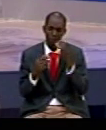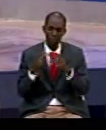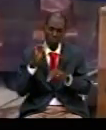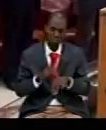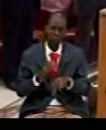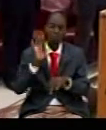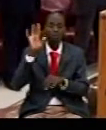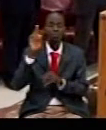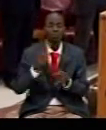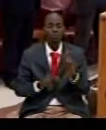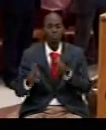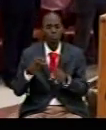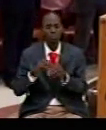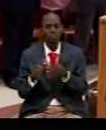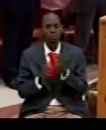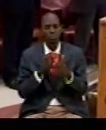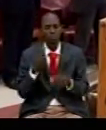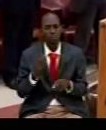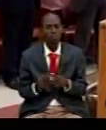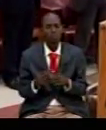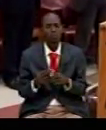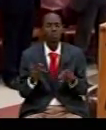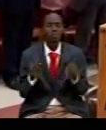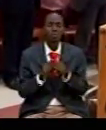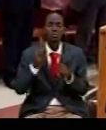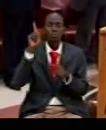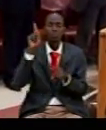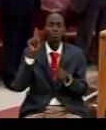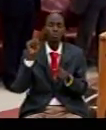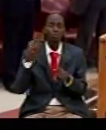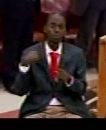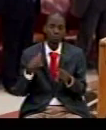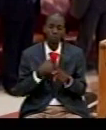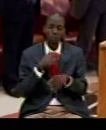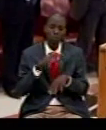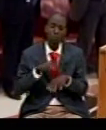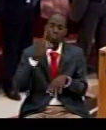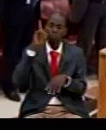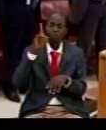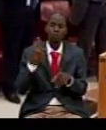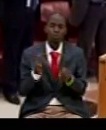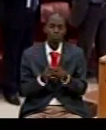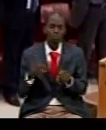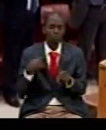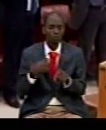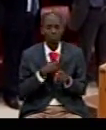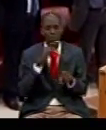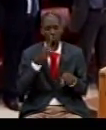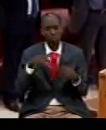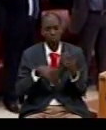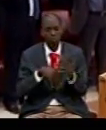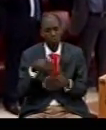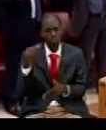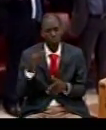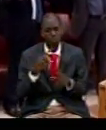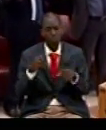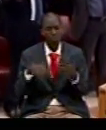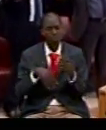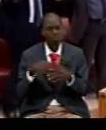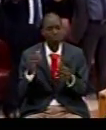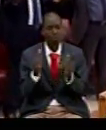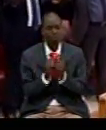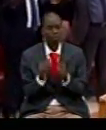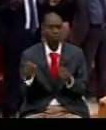Touch your people. As they touch you, and as they are going out, they go out with